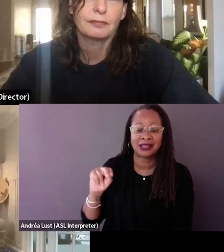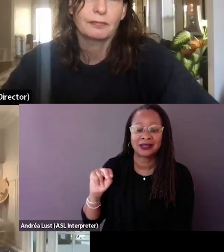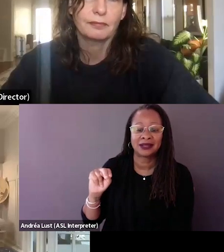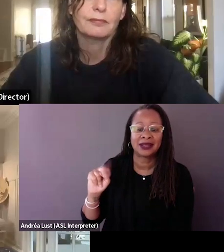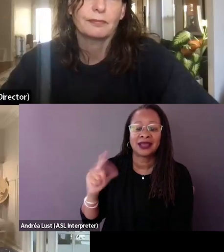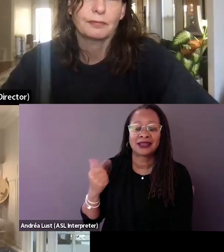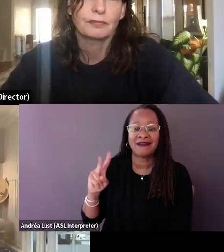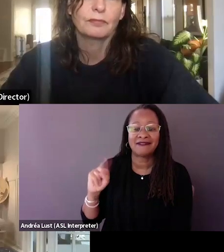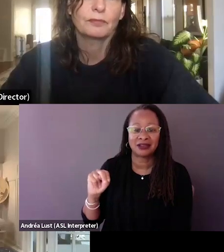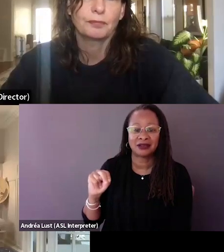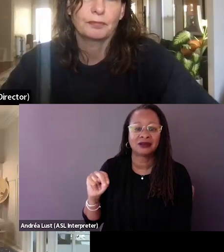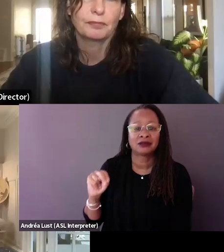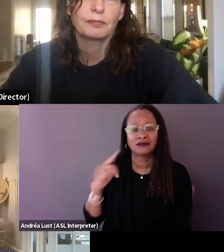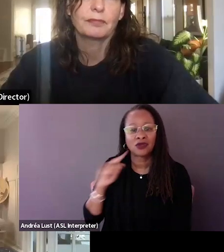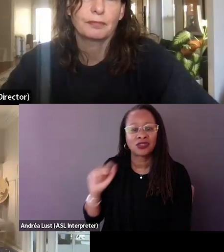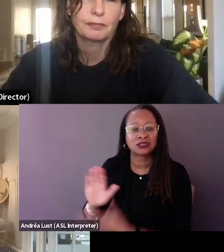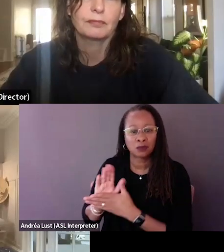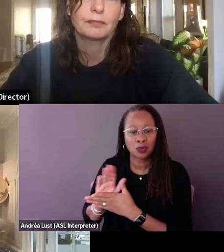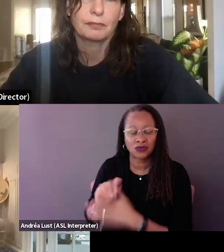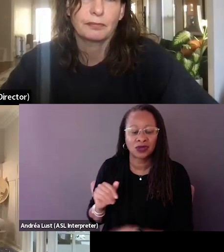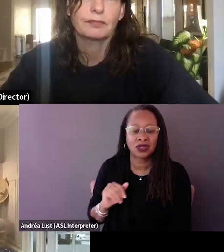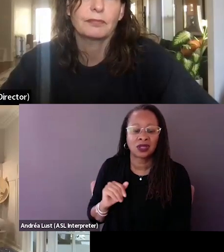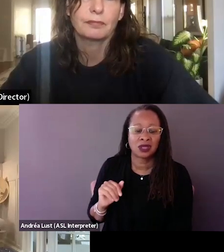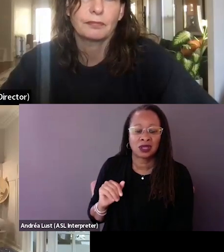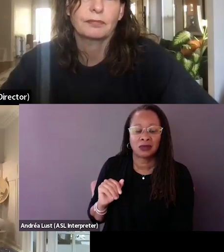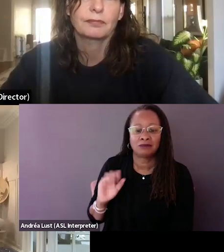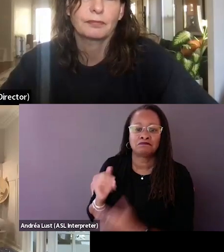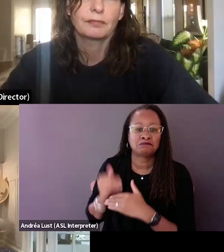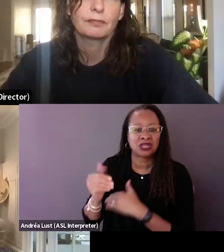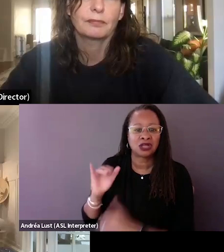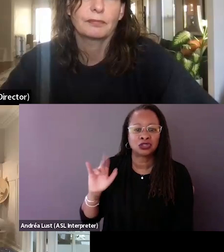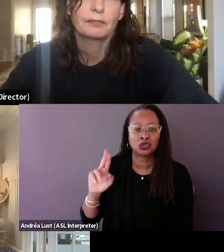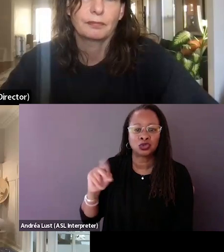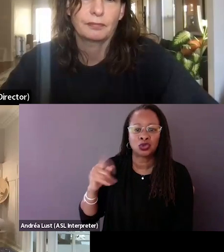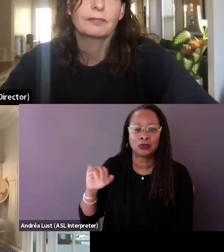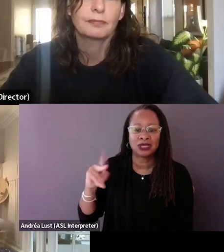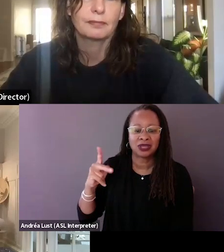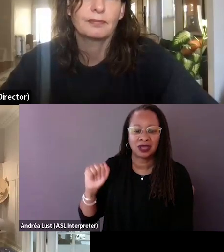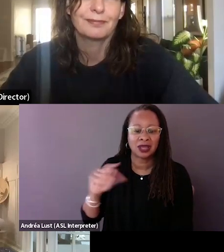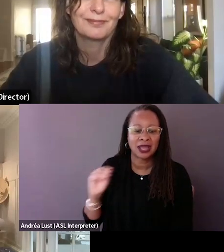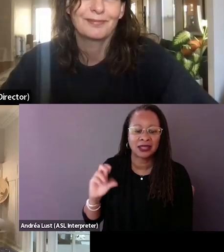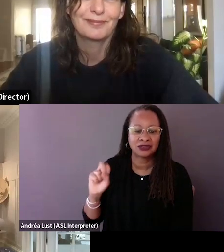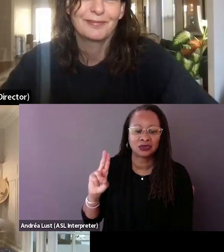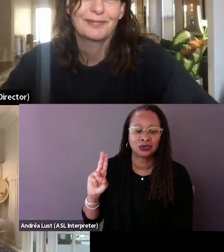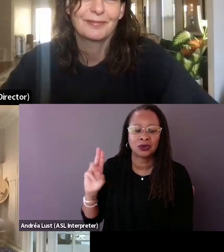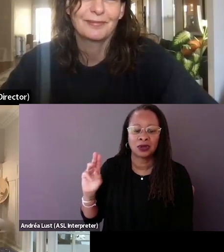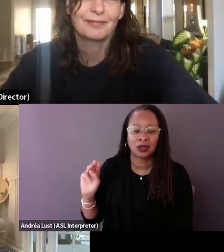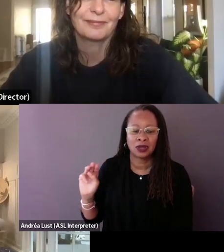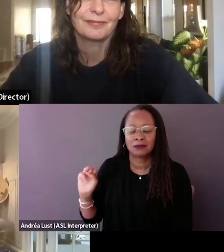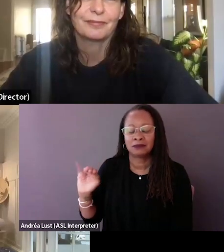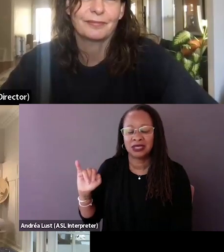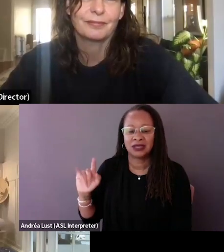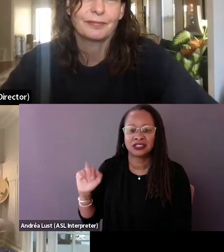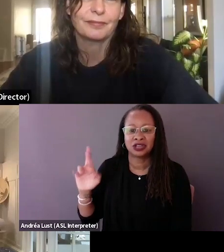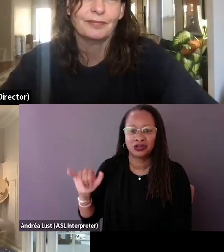Utopia, and Sue Mi Terry, who is a producer on the film and who is also a participant in it. I guess I'll start off by saying